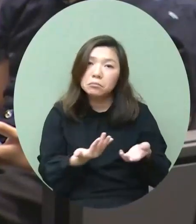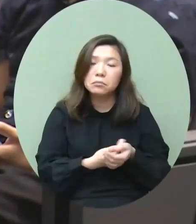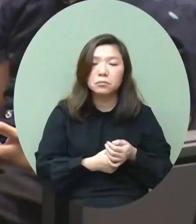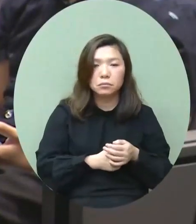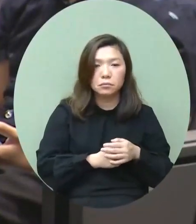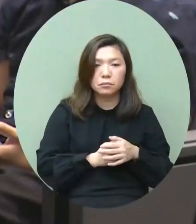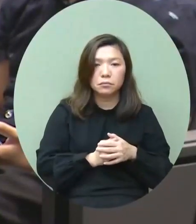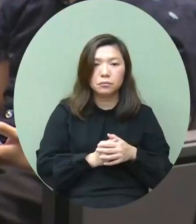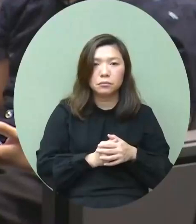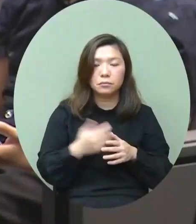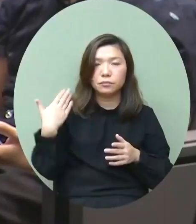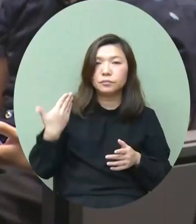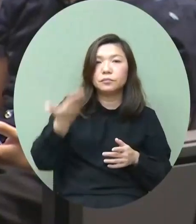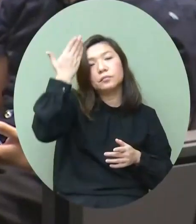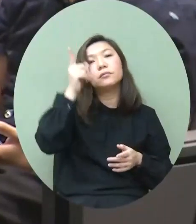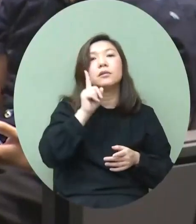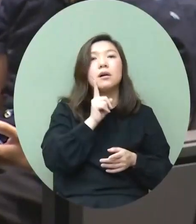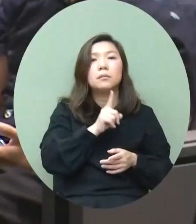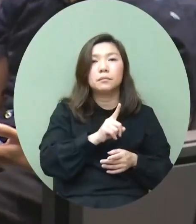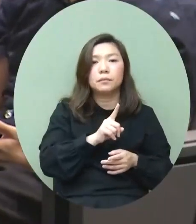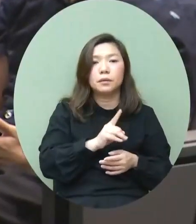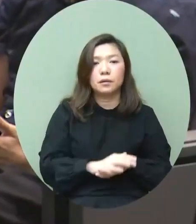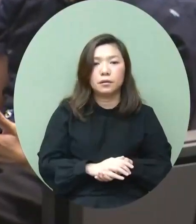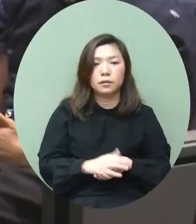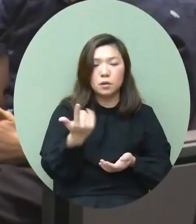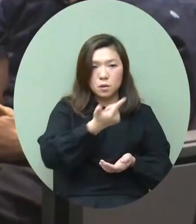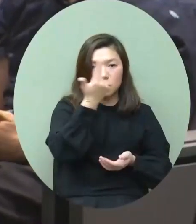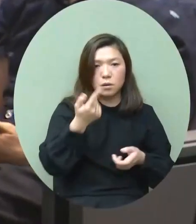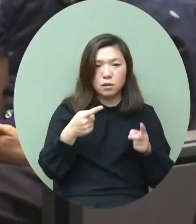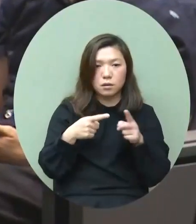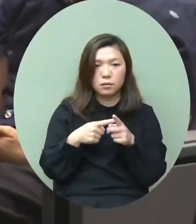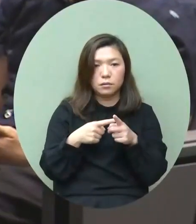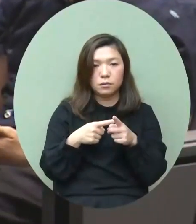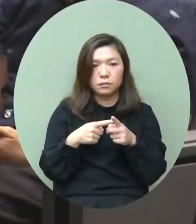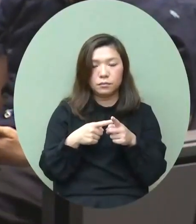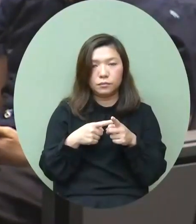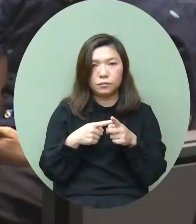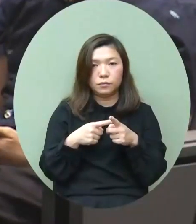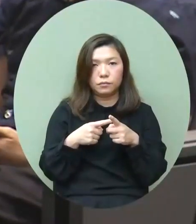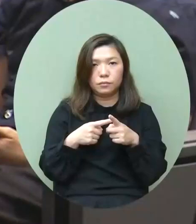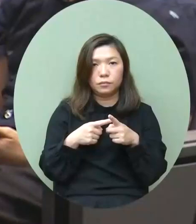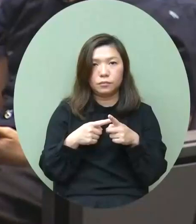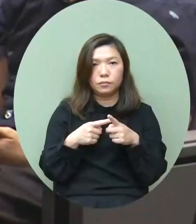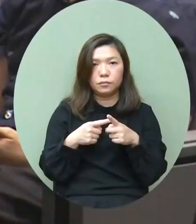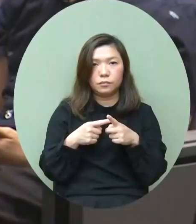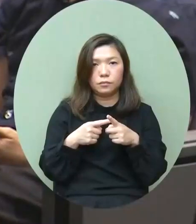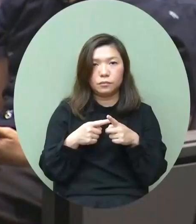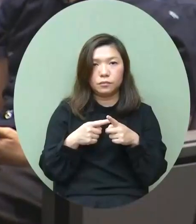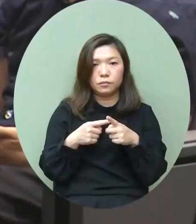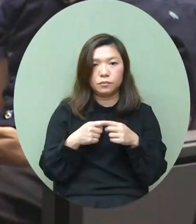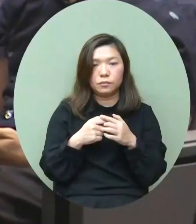but many on your own side blame you for inaction last year with among the highest death rate in the world and 7,